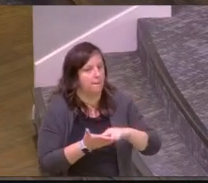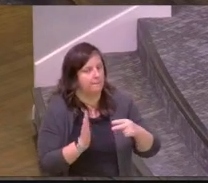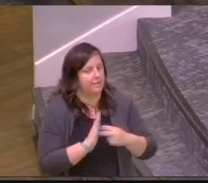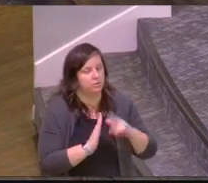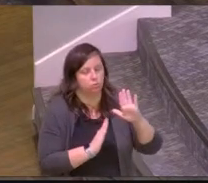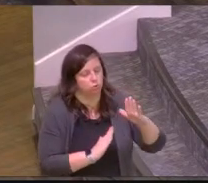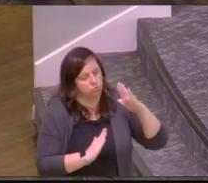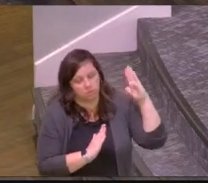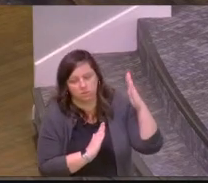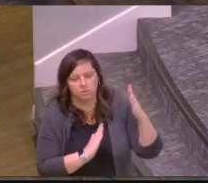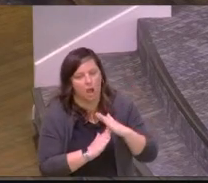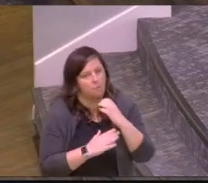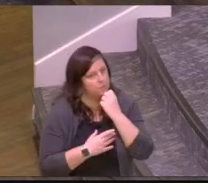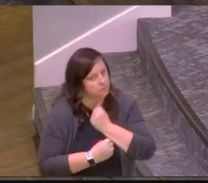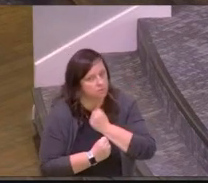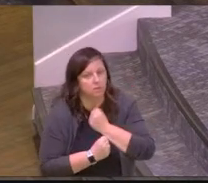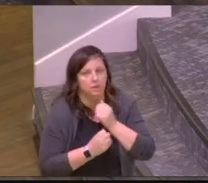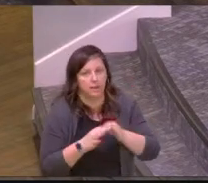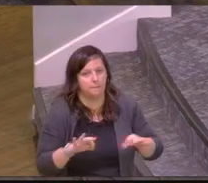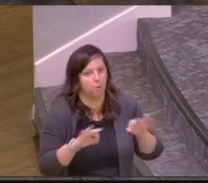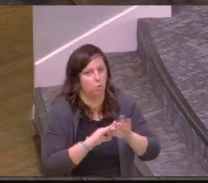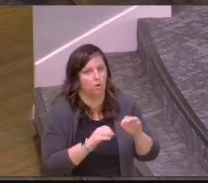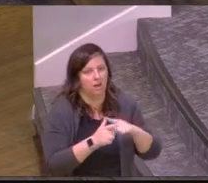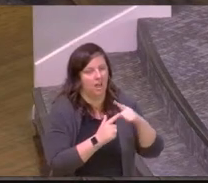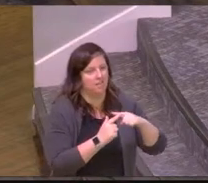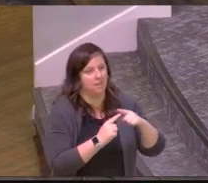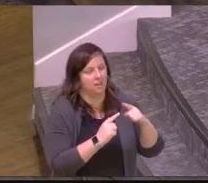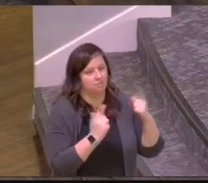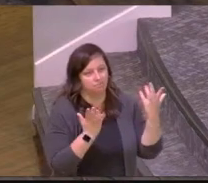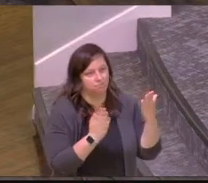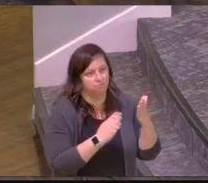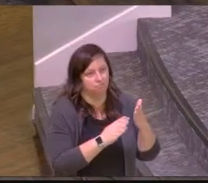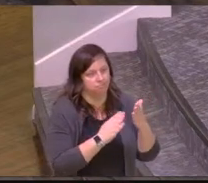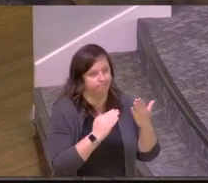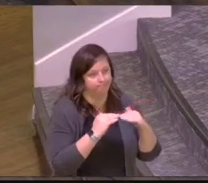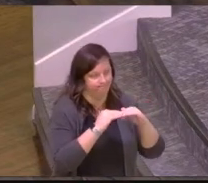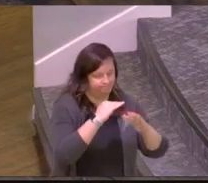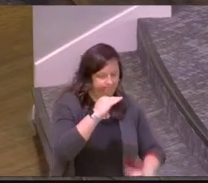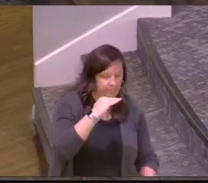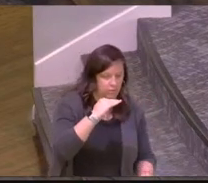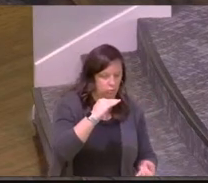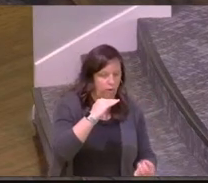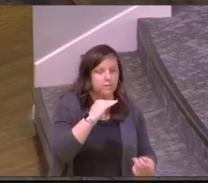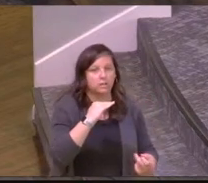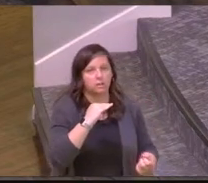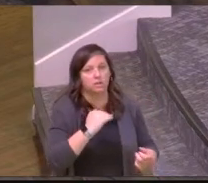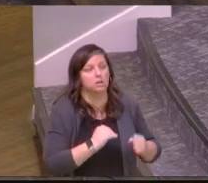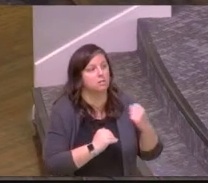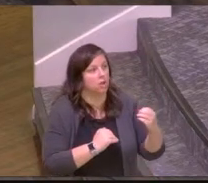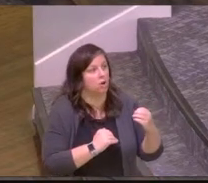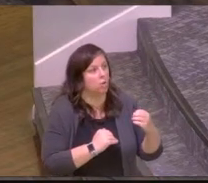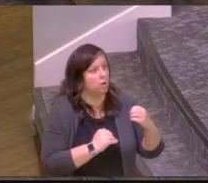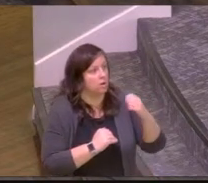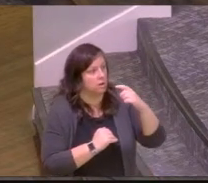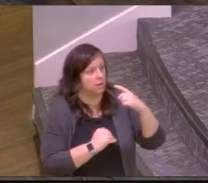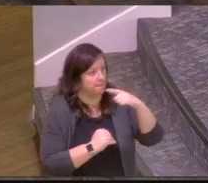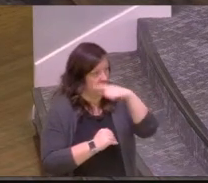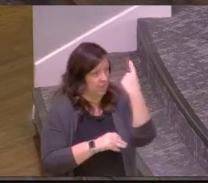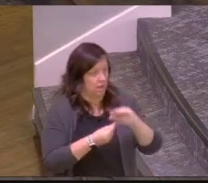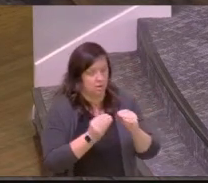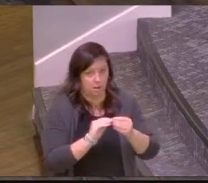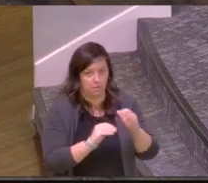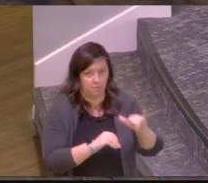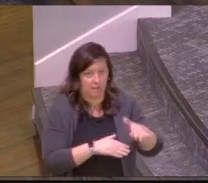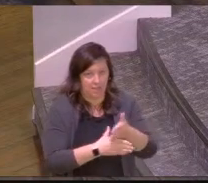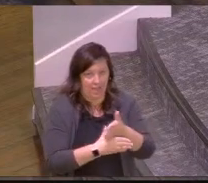most important, all the way down to 12. The numbers in black there are the average, but you can see that there is a